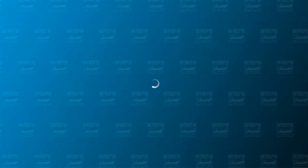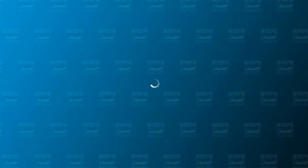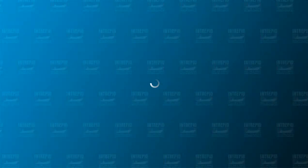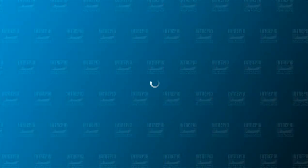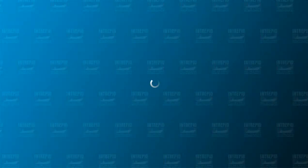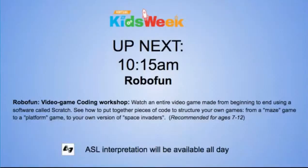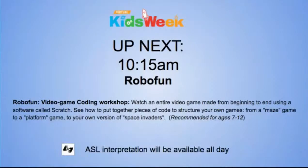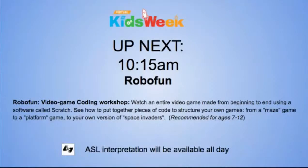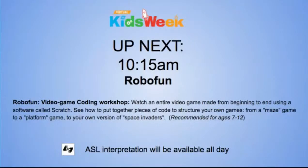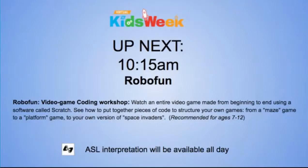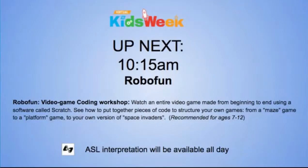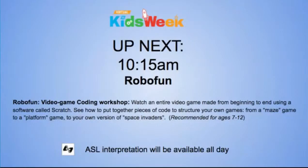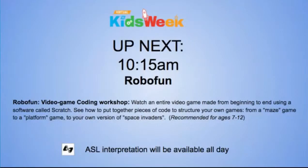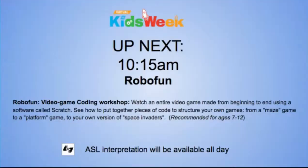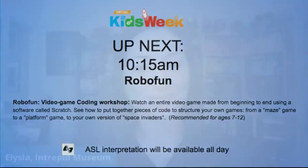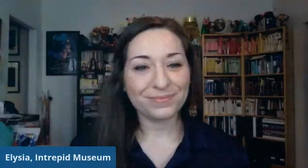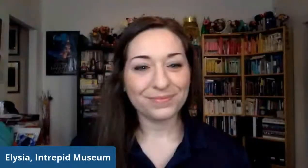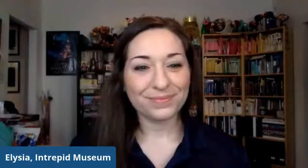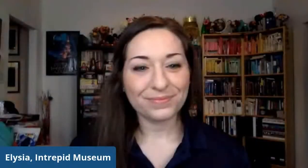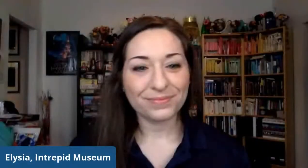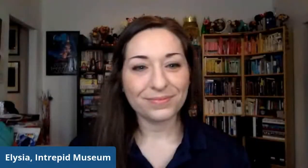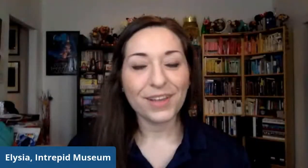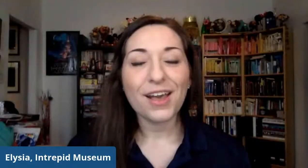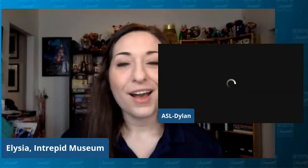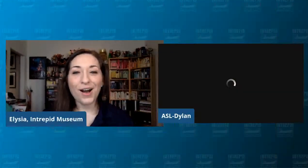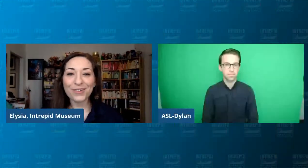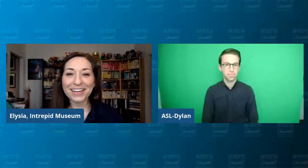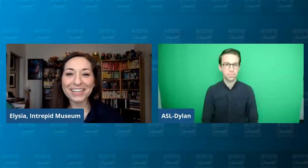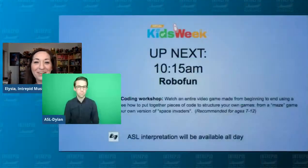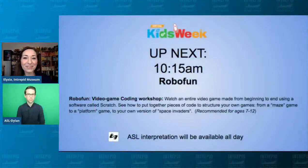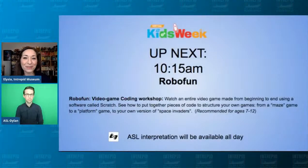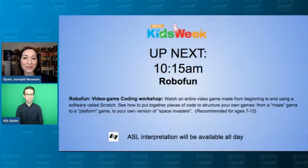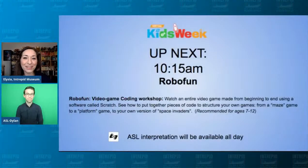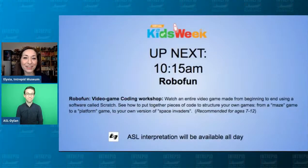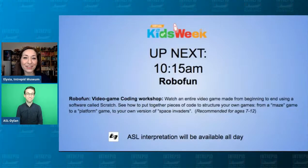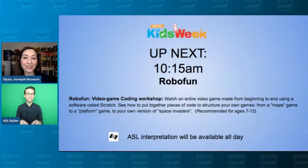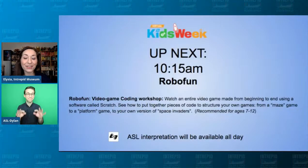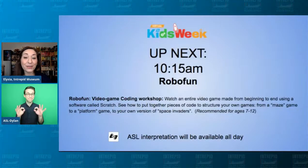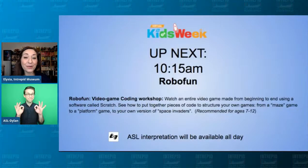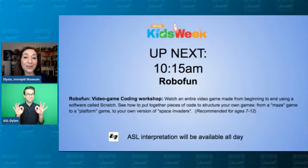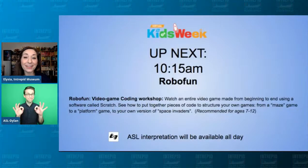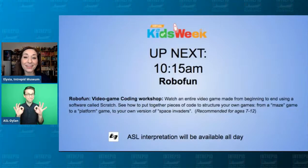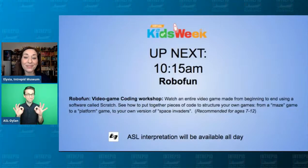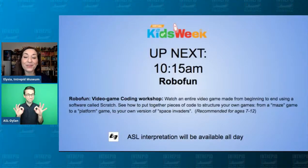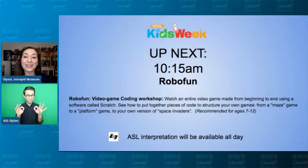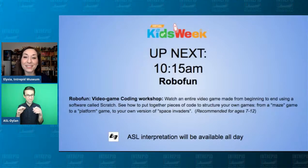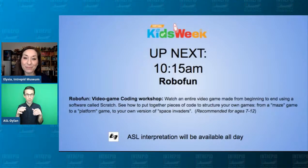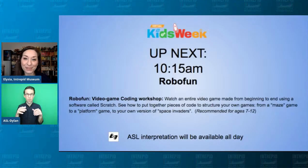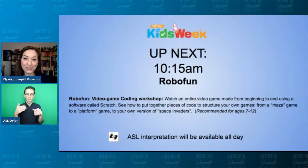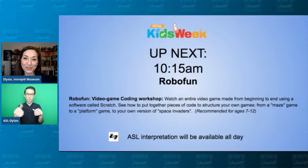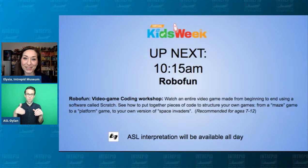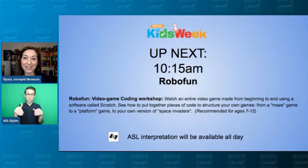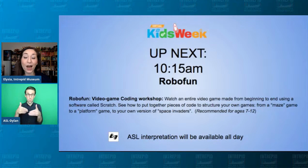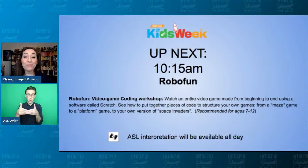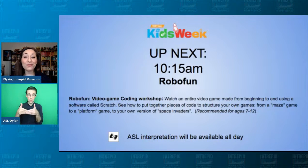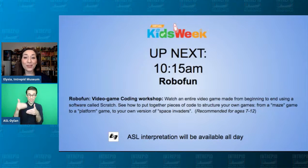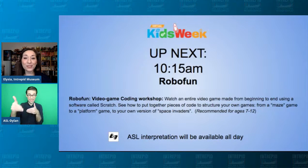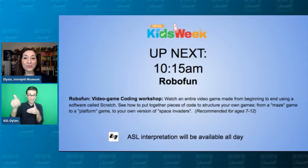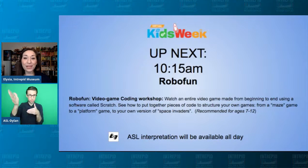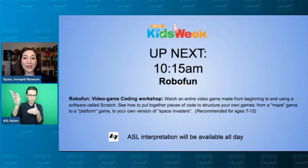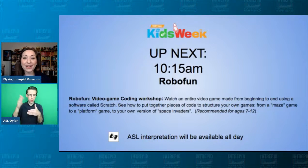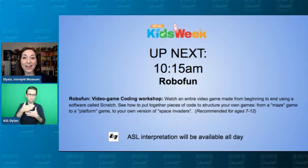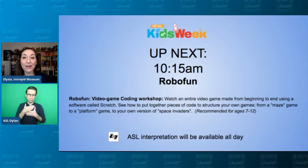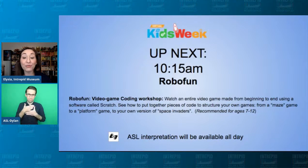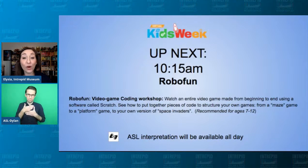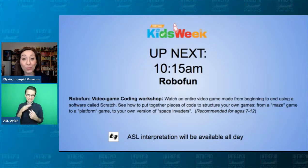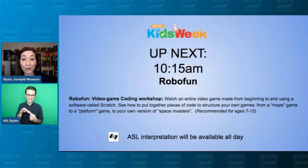All right, now everyone, You are in for a special treat. Up first,